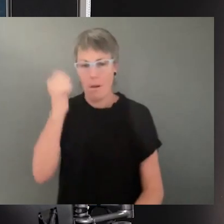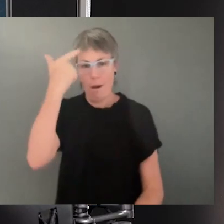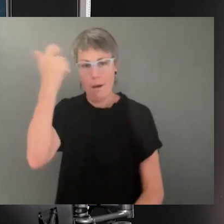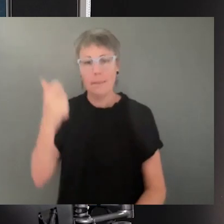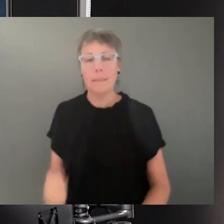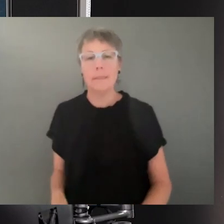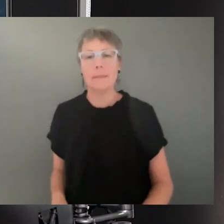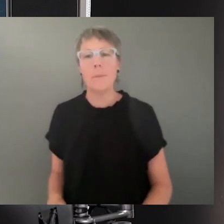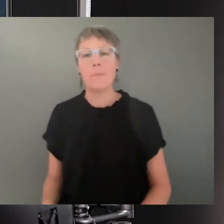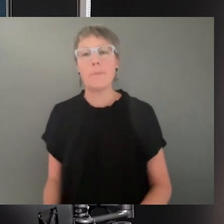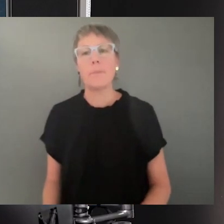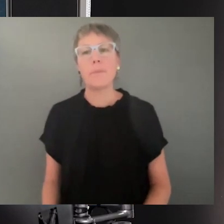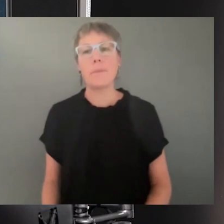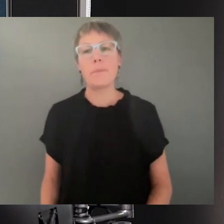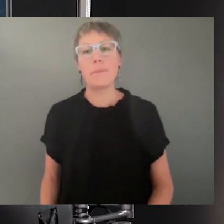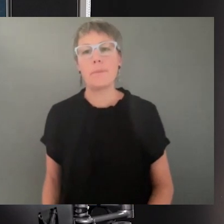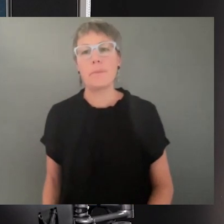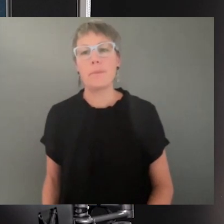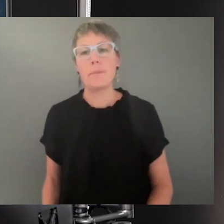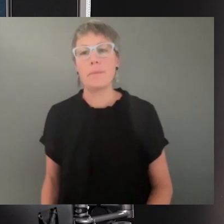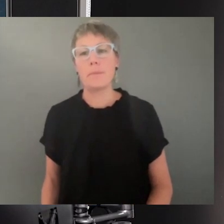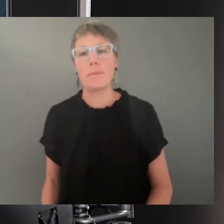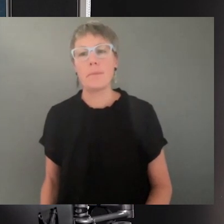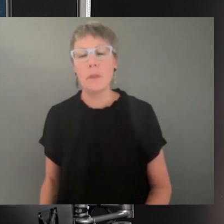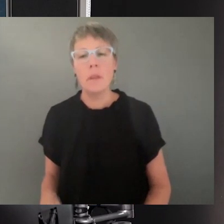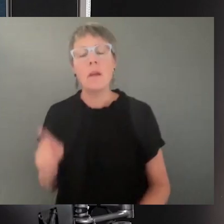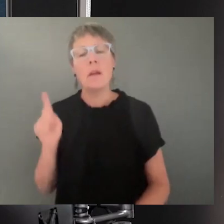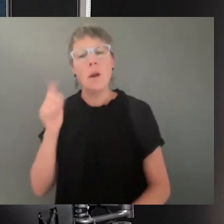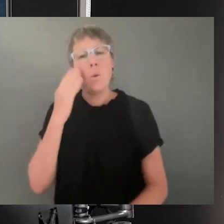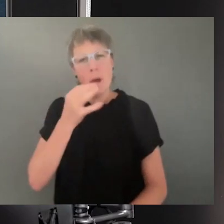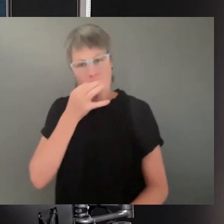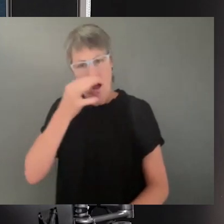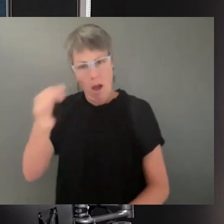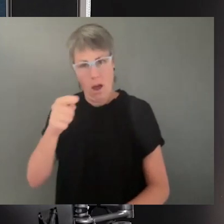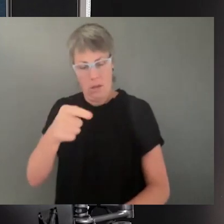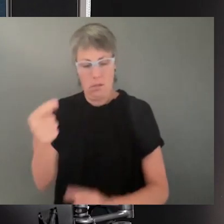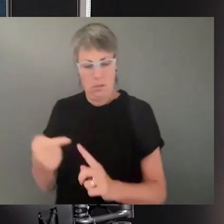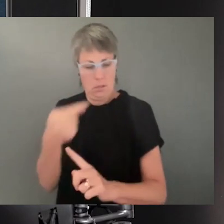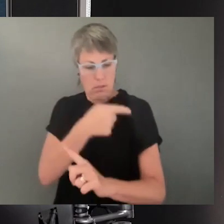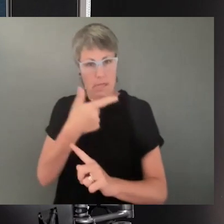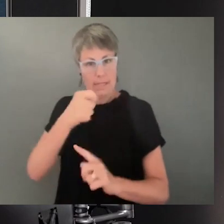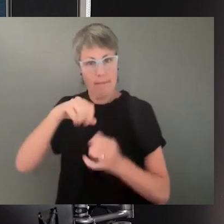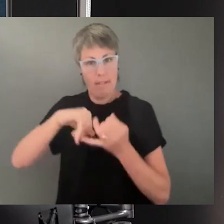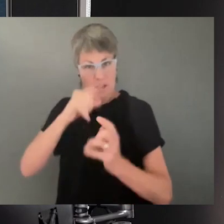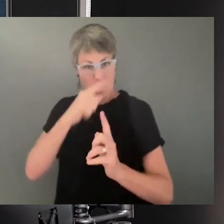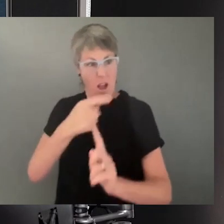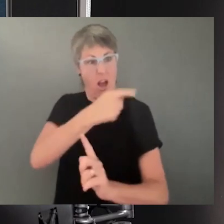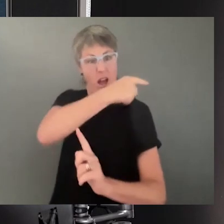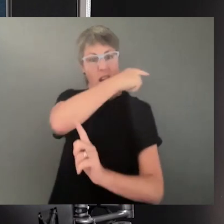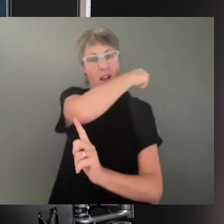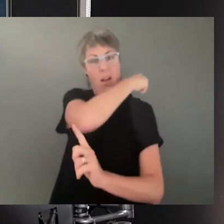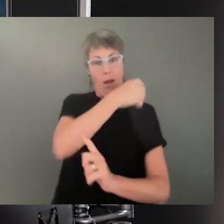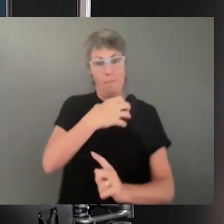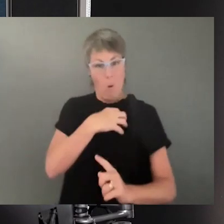and I think so when we talk to people in the arts community and the disability arts community, people want